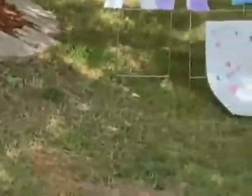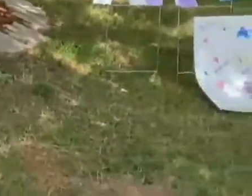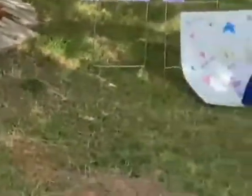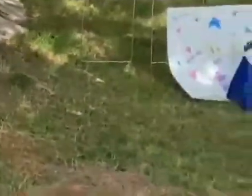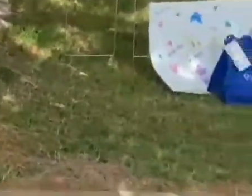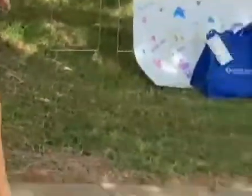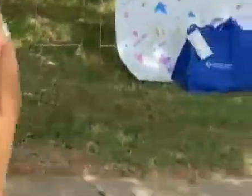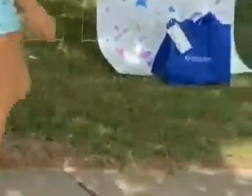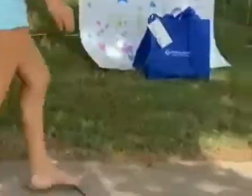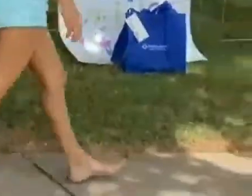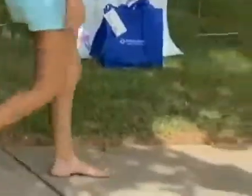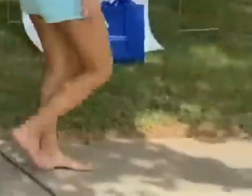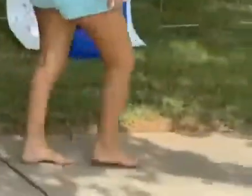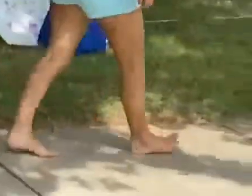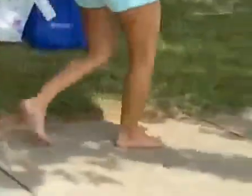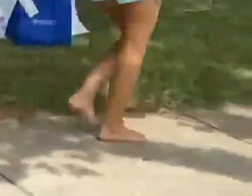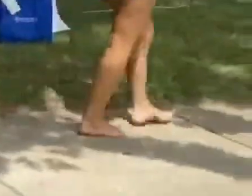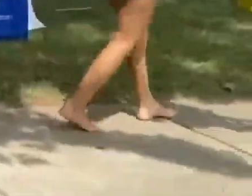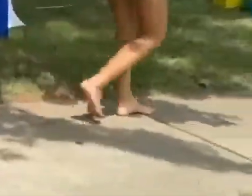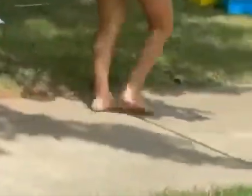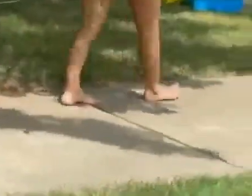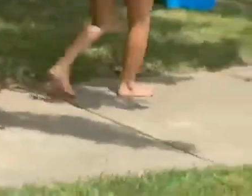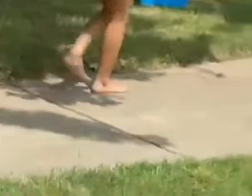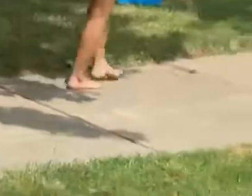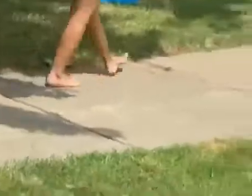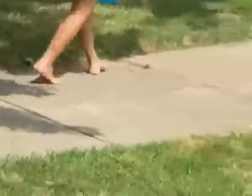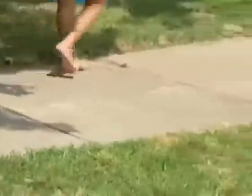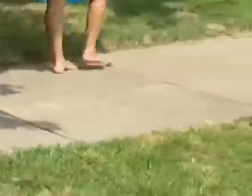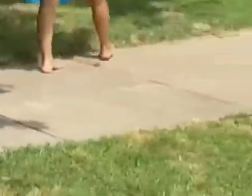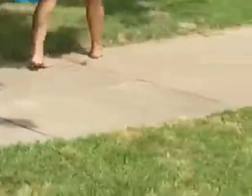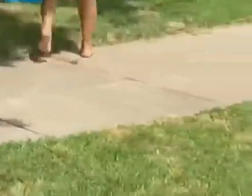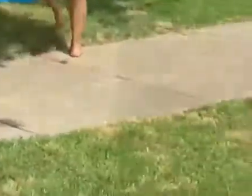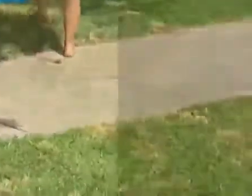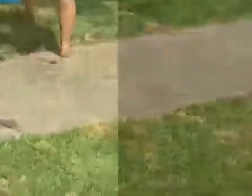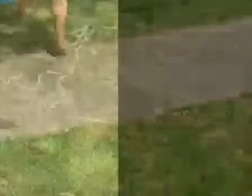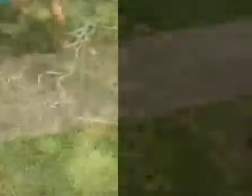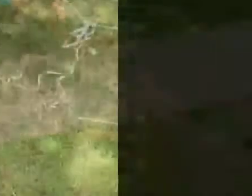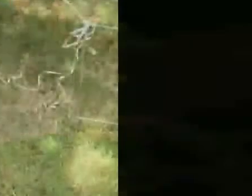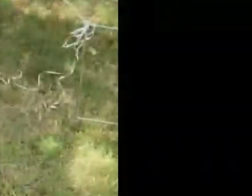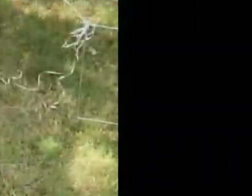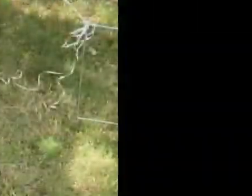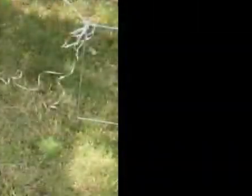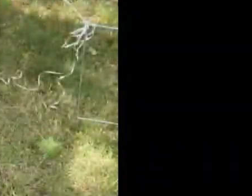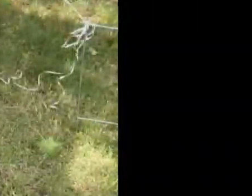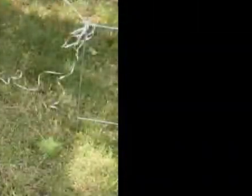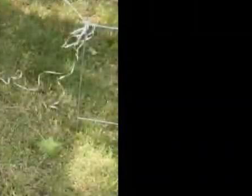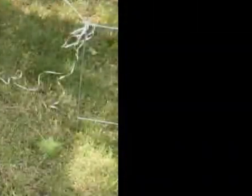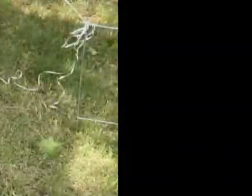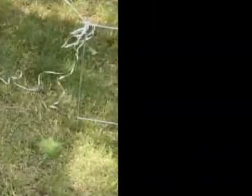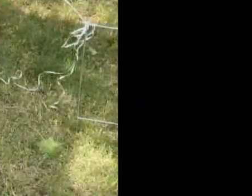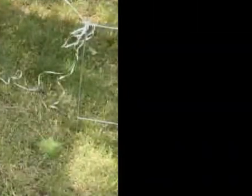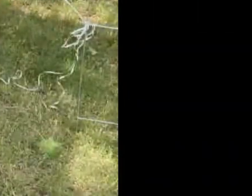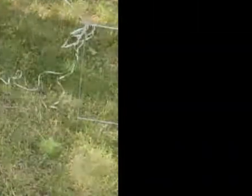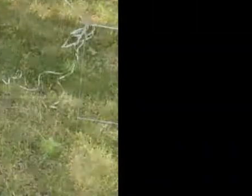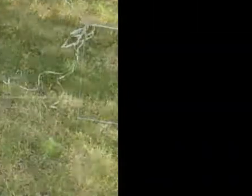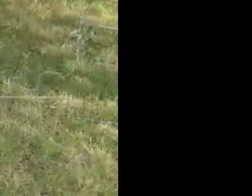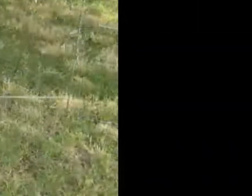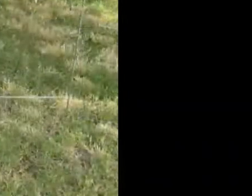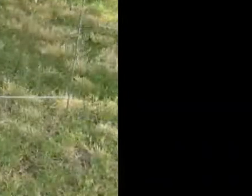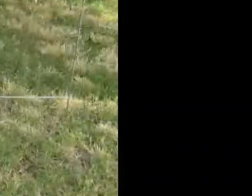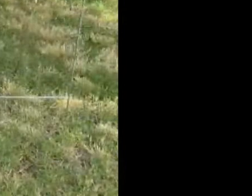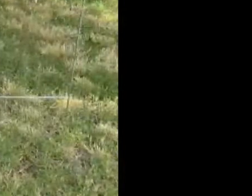over 100 years old, and it's one of the very first recordings of Swing Low, Sweet Chariot by the Fisk Jubilee